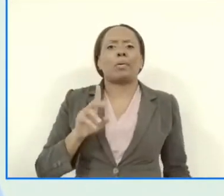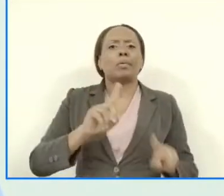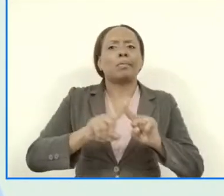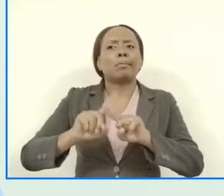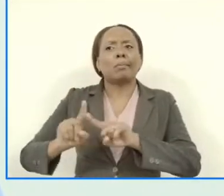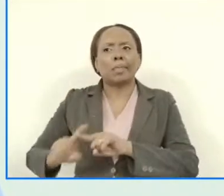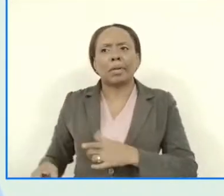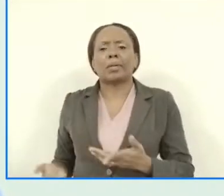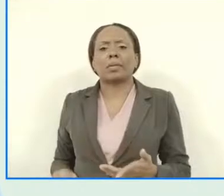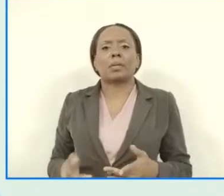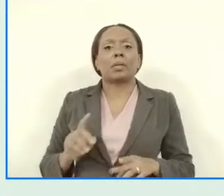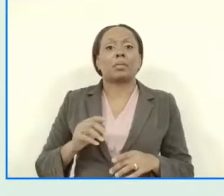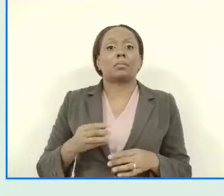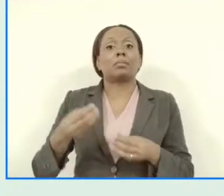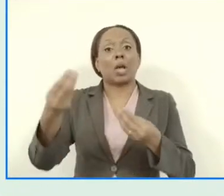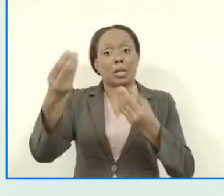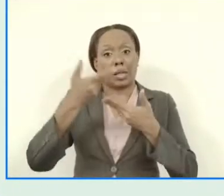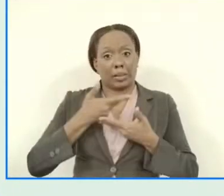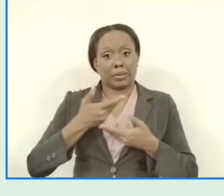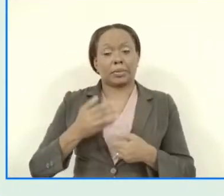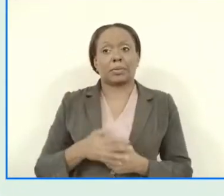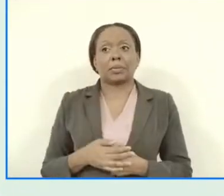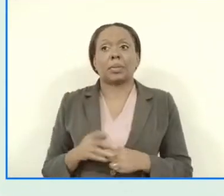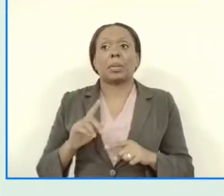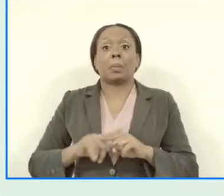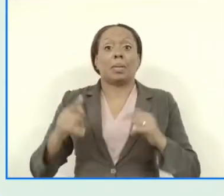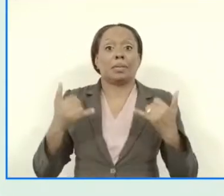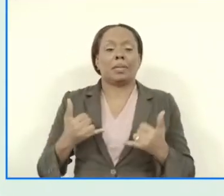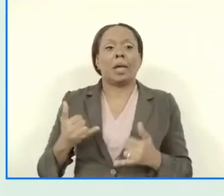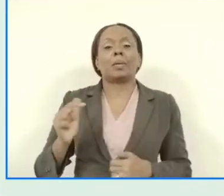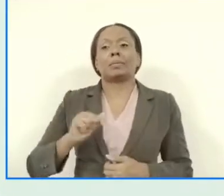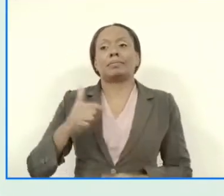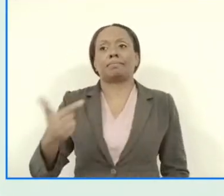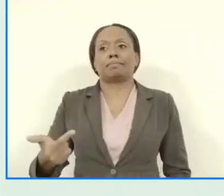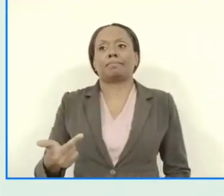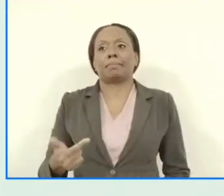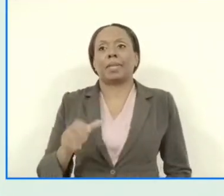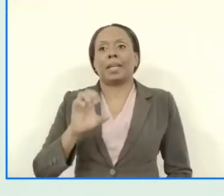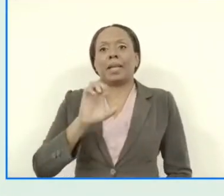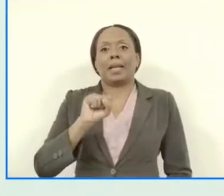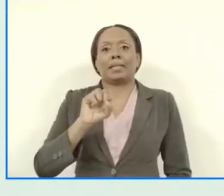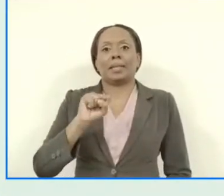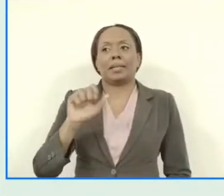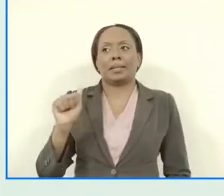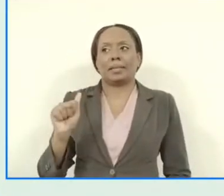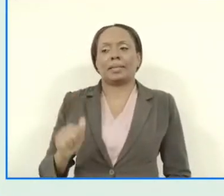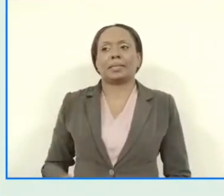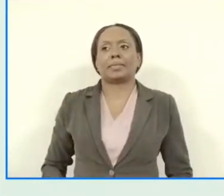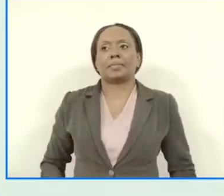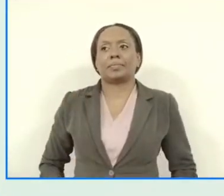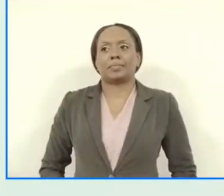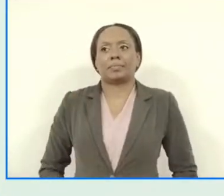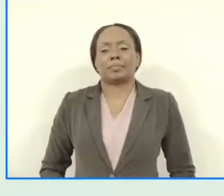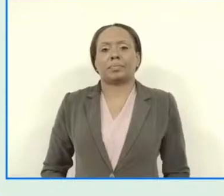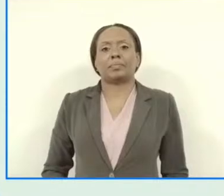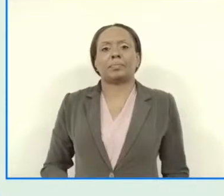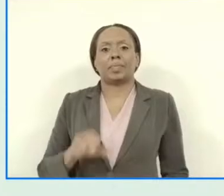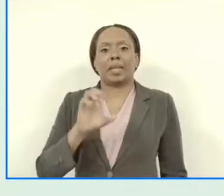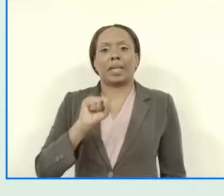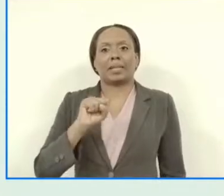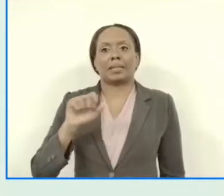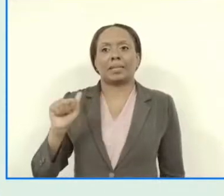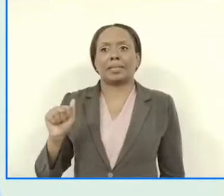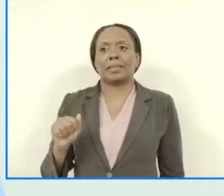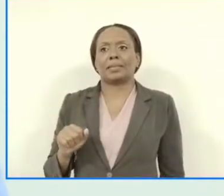targeted in our responses. But at this point in time, I would like to turn it over to SSA, which is represented by Alf Padmore,